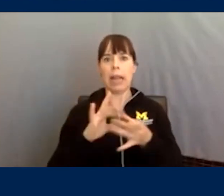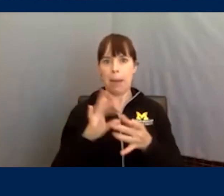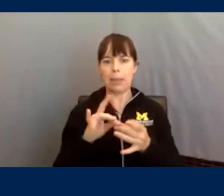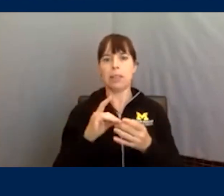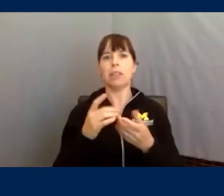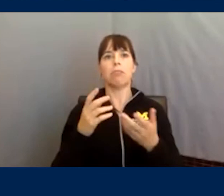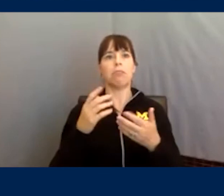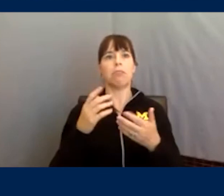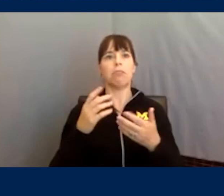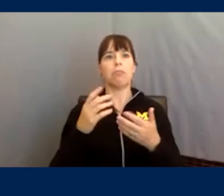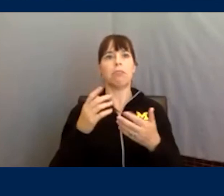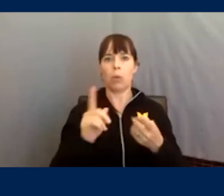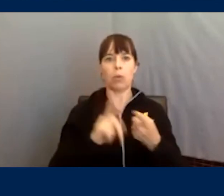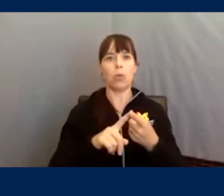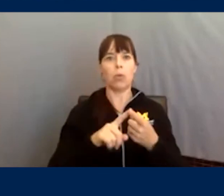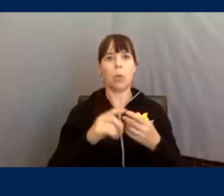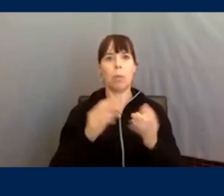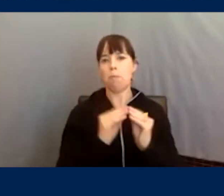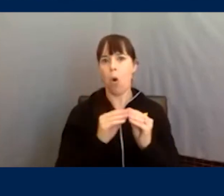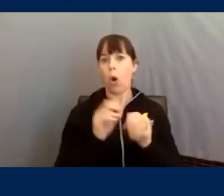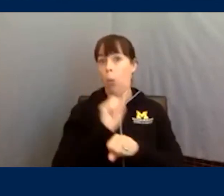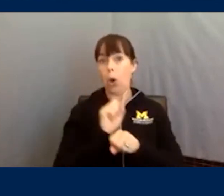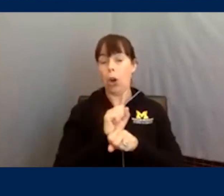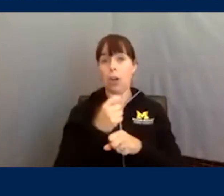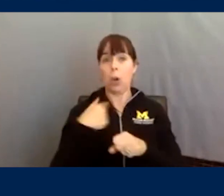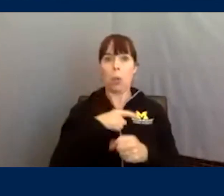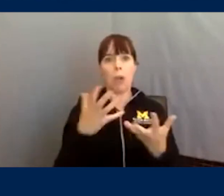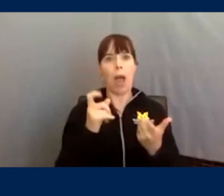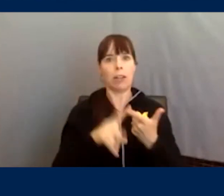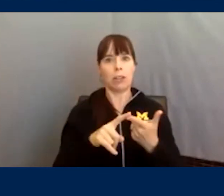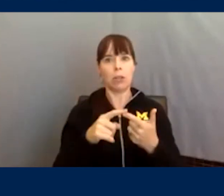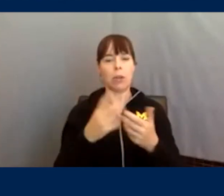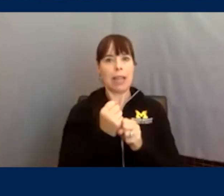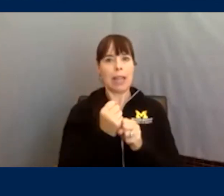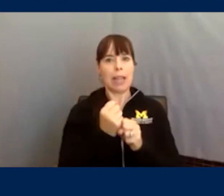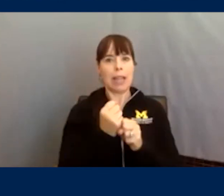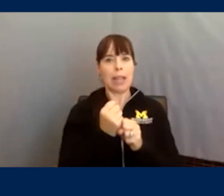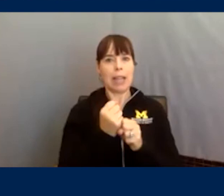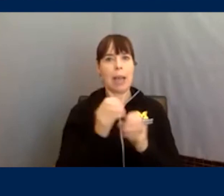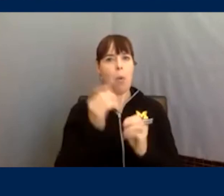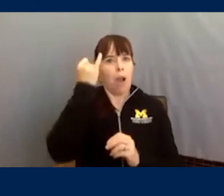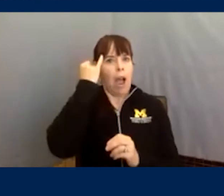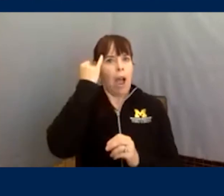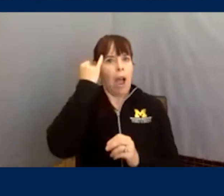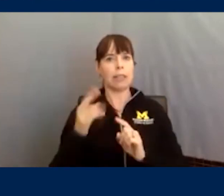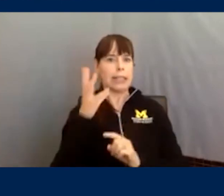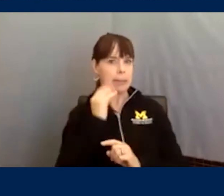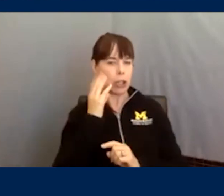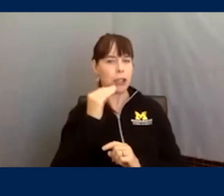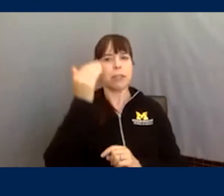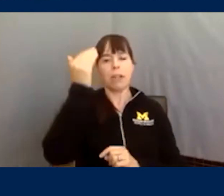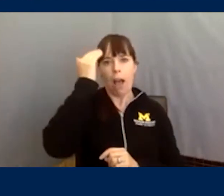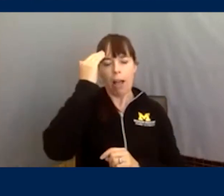right into further work that we'd like to gain the perspectives, the experiences, the